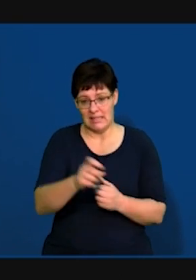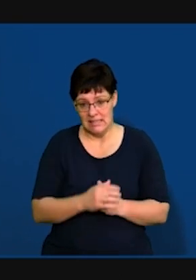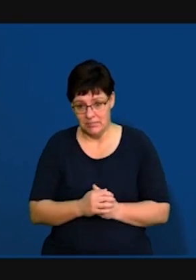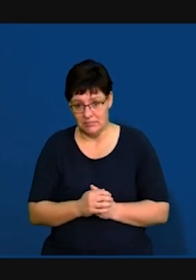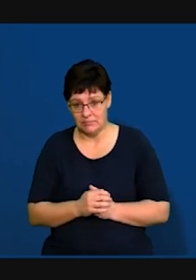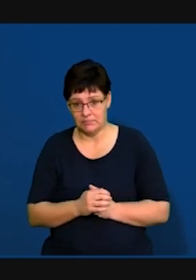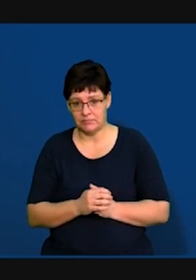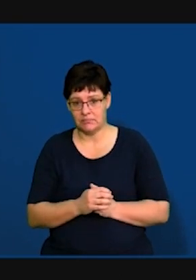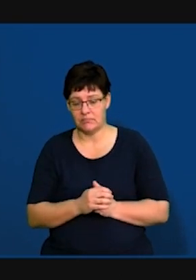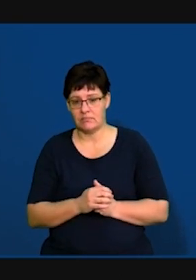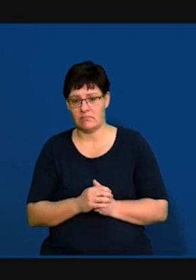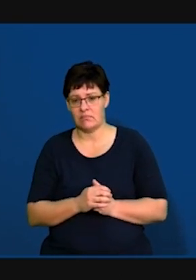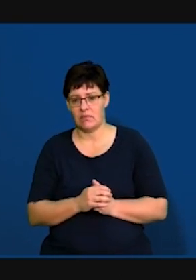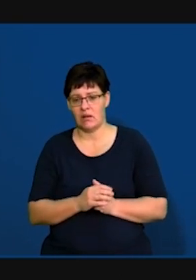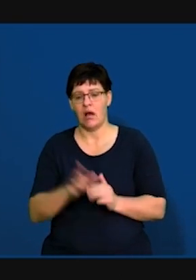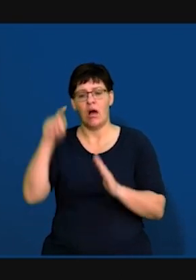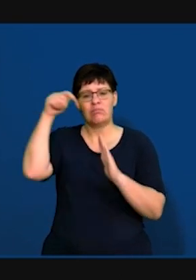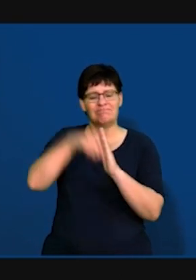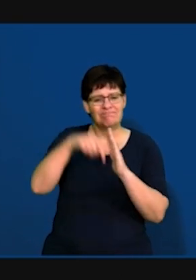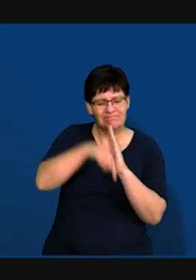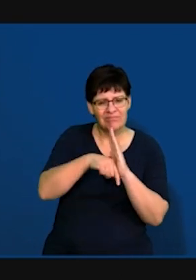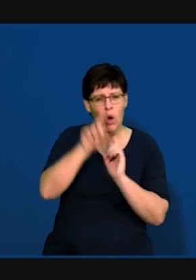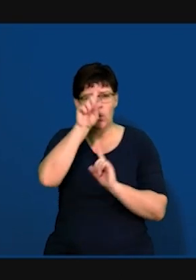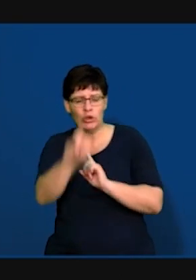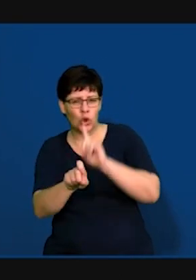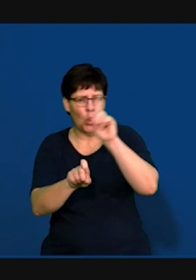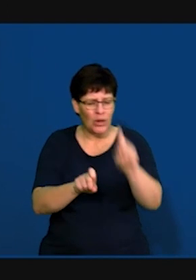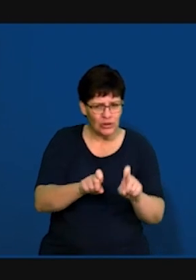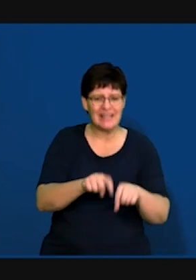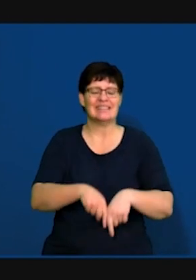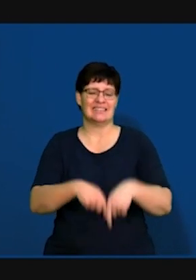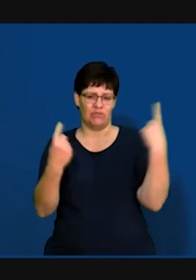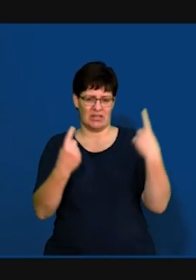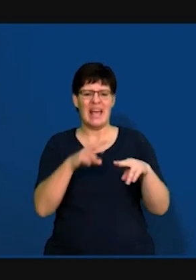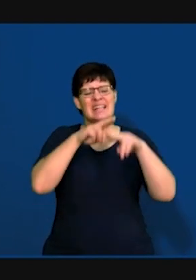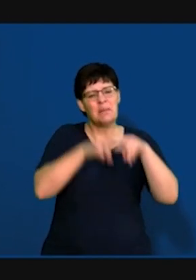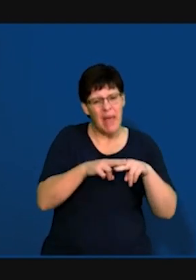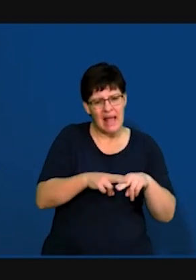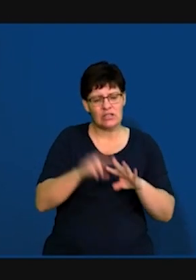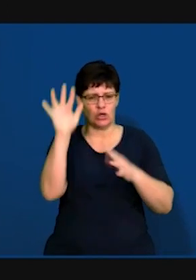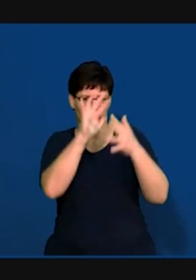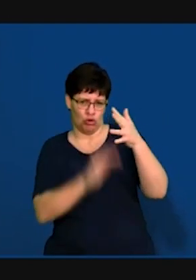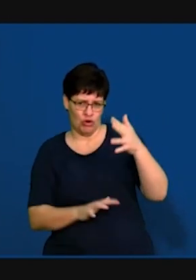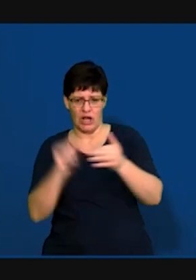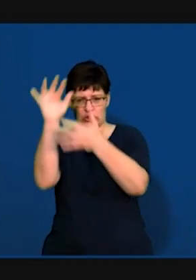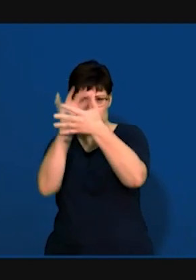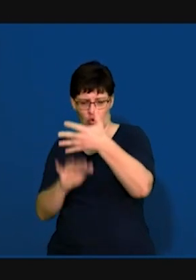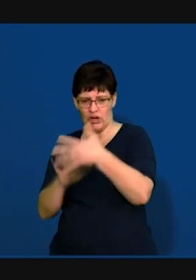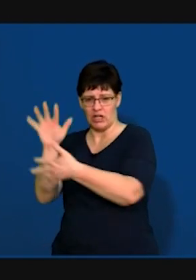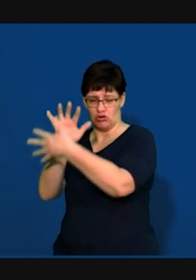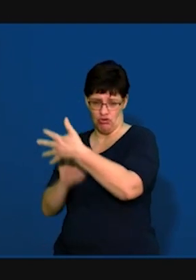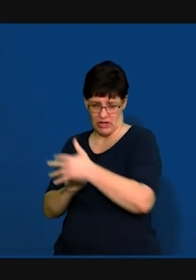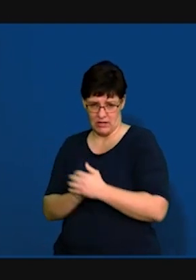Now, the context of questions are very different. So every scenario is unique in its own special way. So read